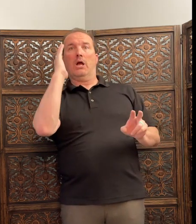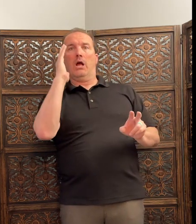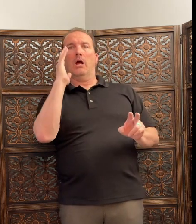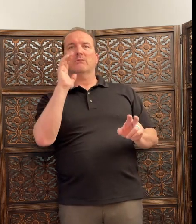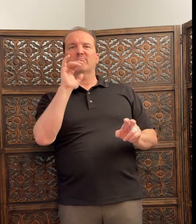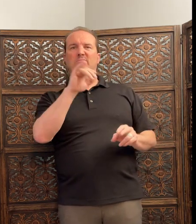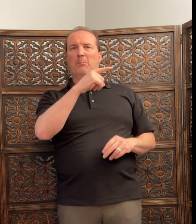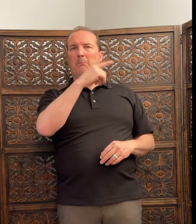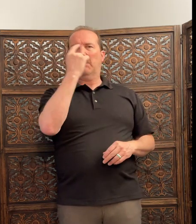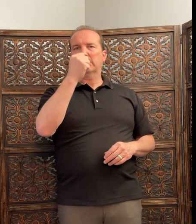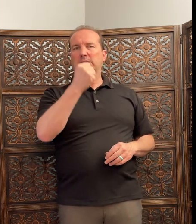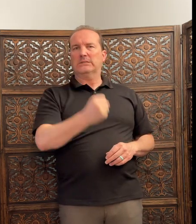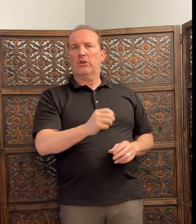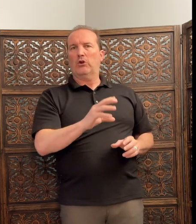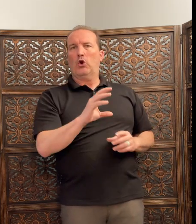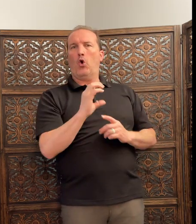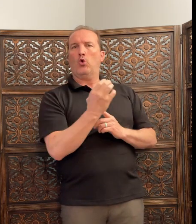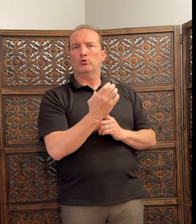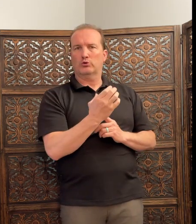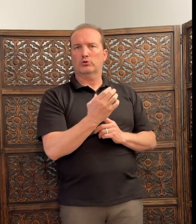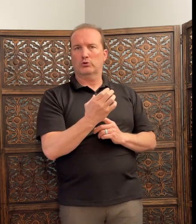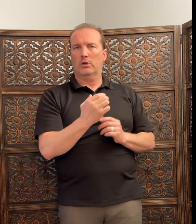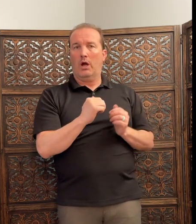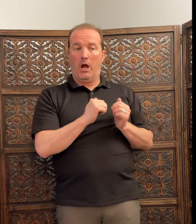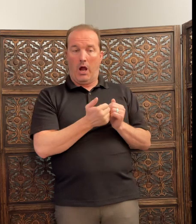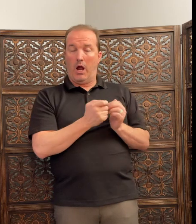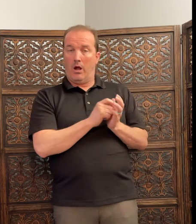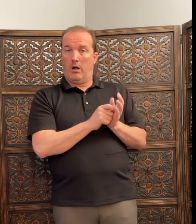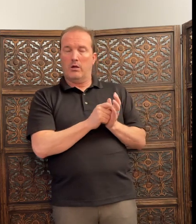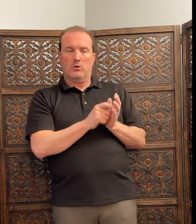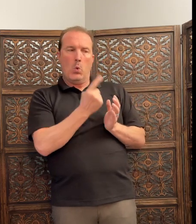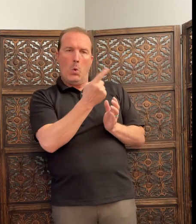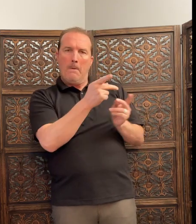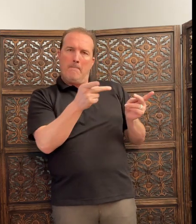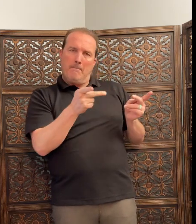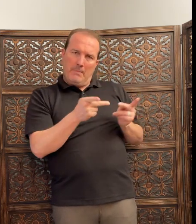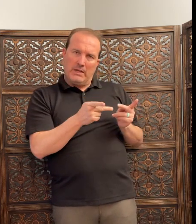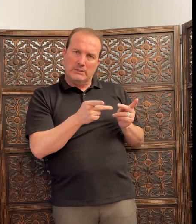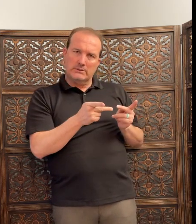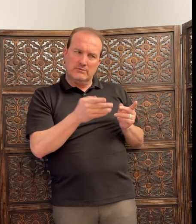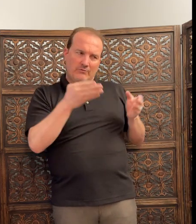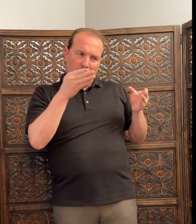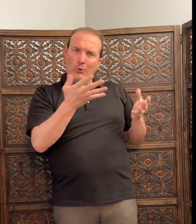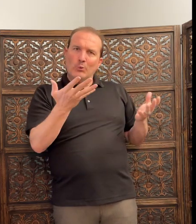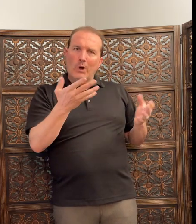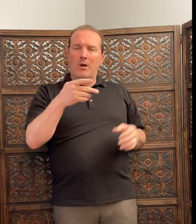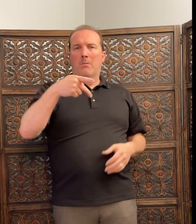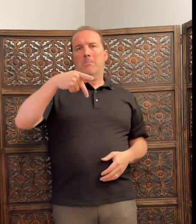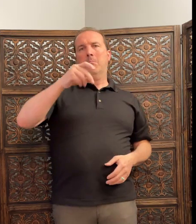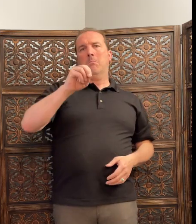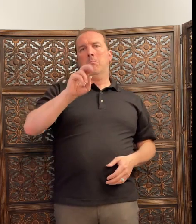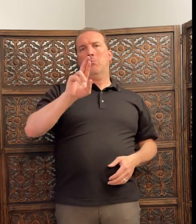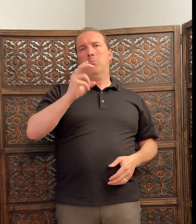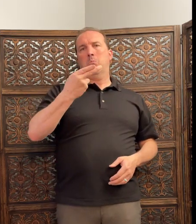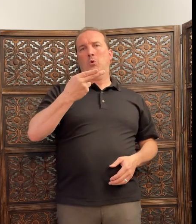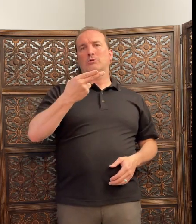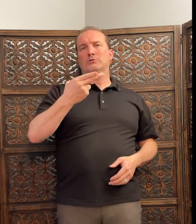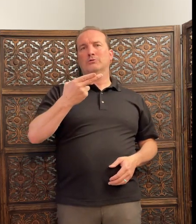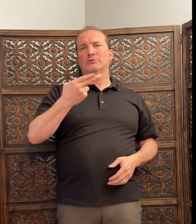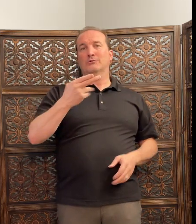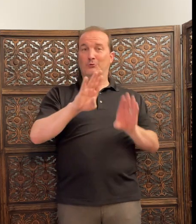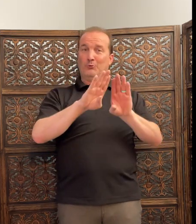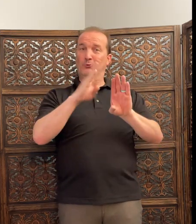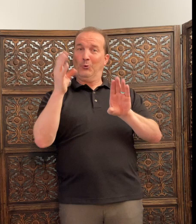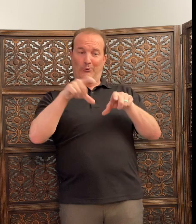memorializes Southern Black folk subculture, specifically by concentrating on one place, the porch. We